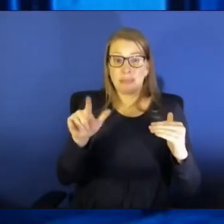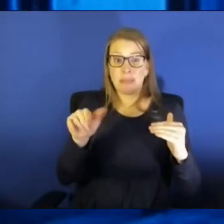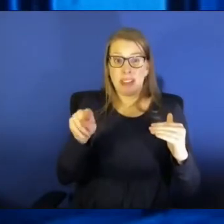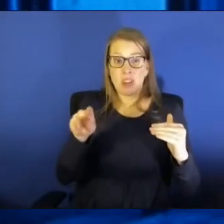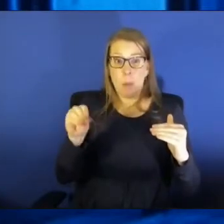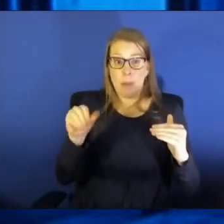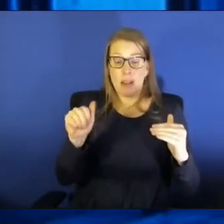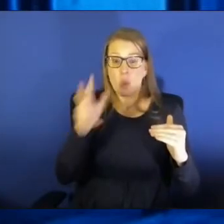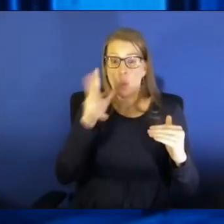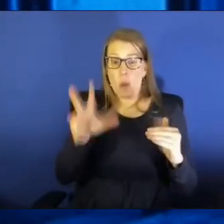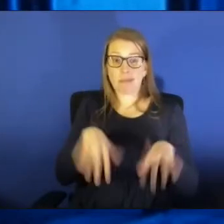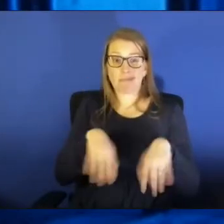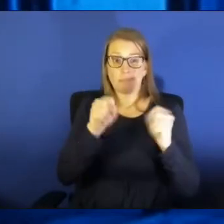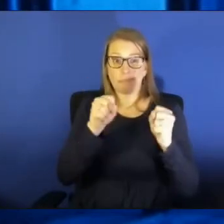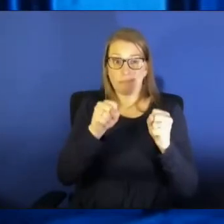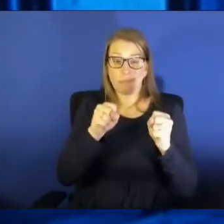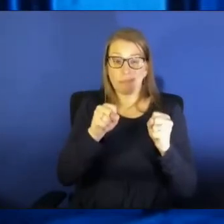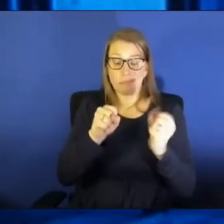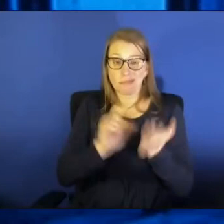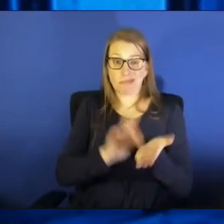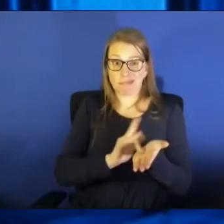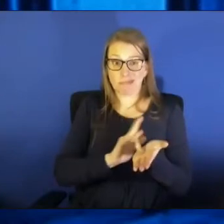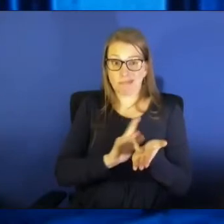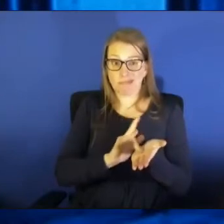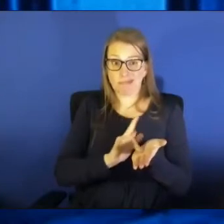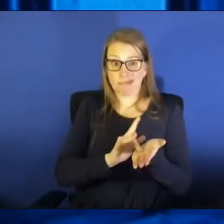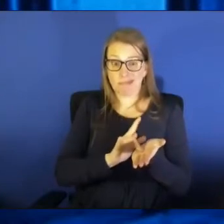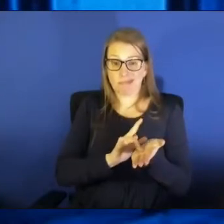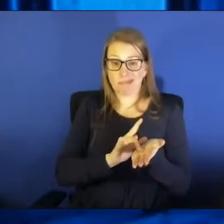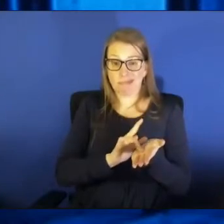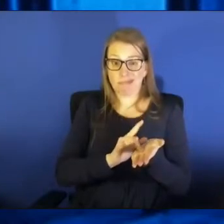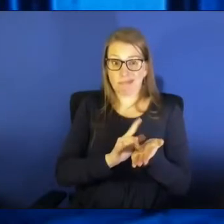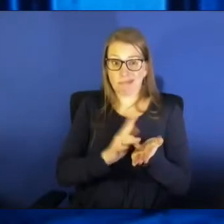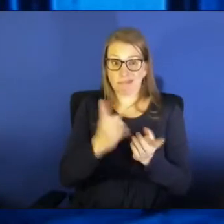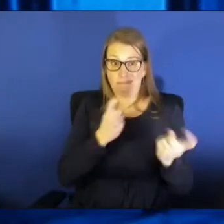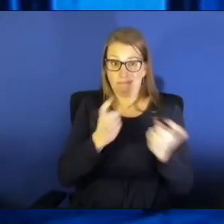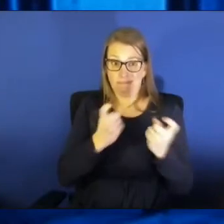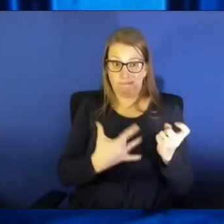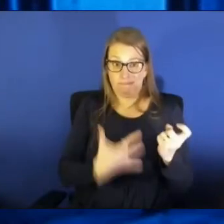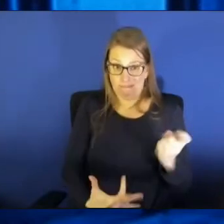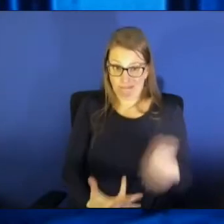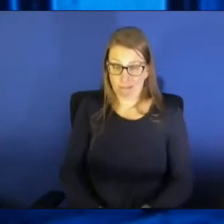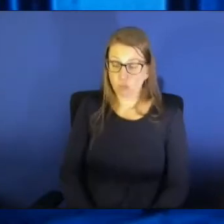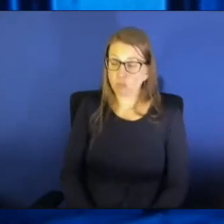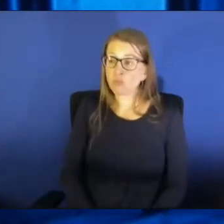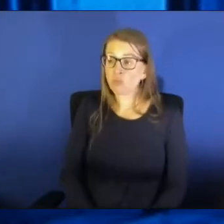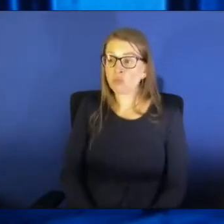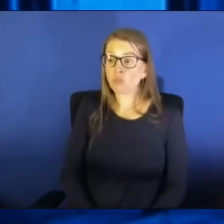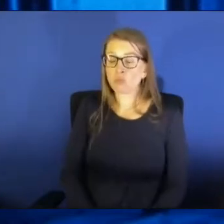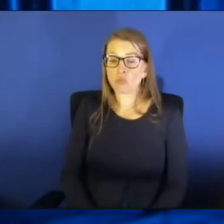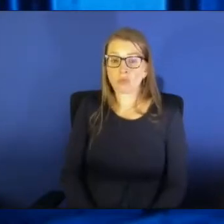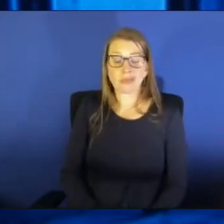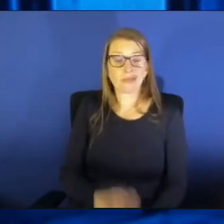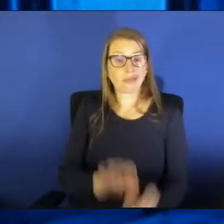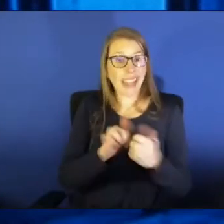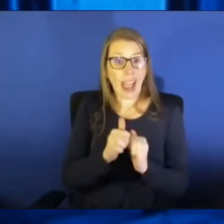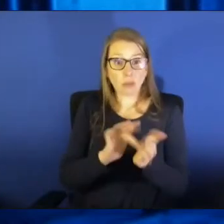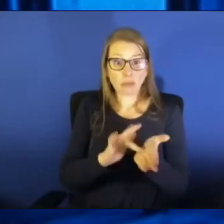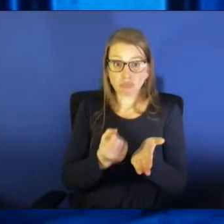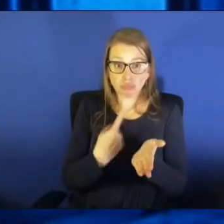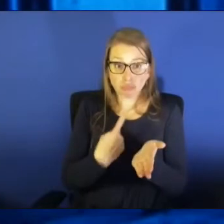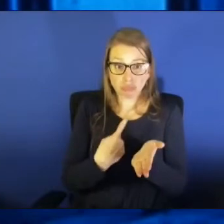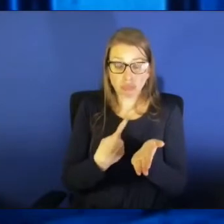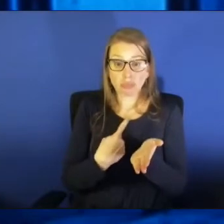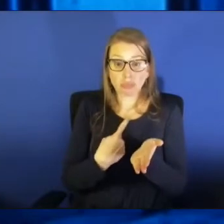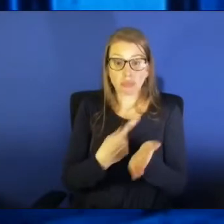point. And the questions they're going to ask are honestly really genuine. How do we take it? We give it intravenously. What